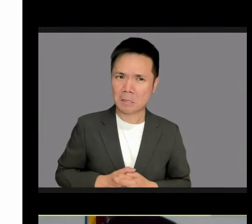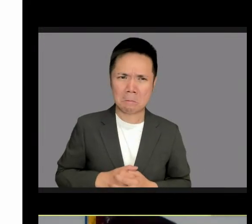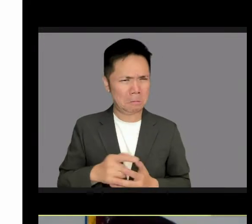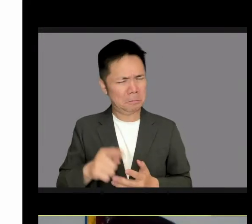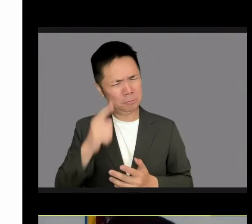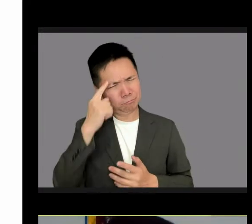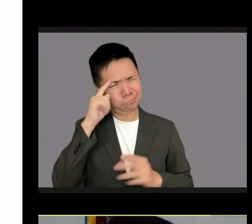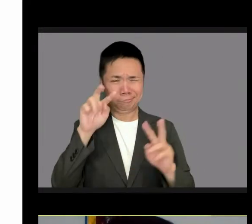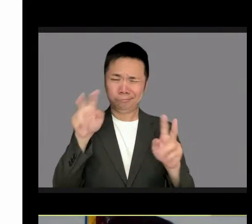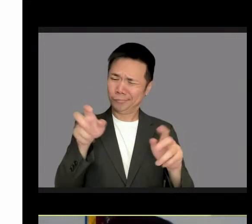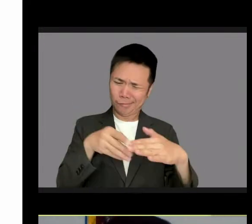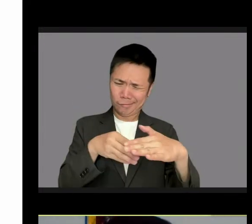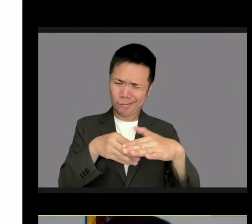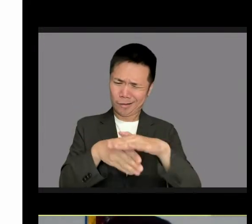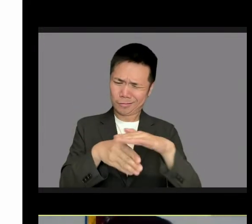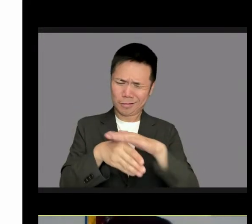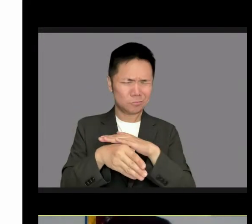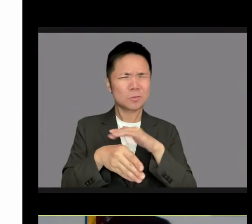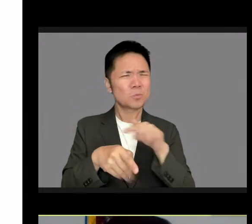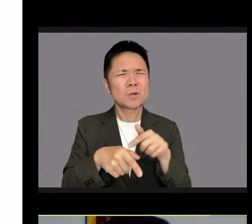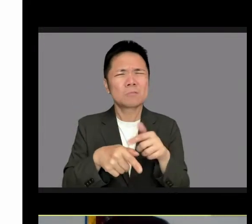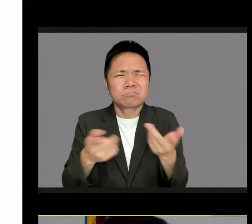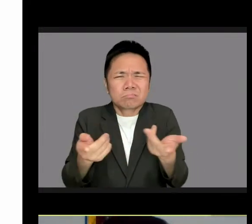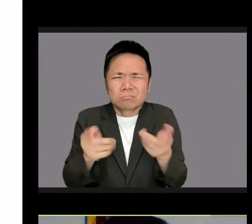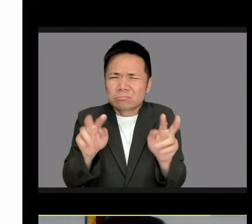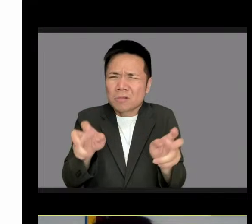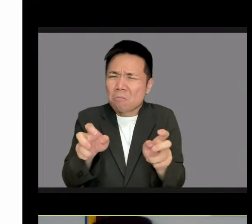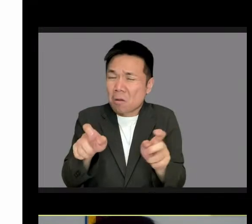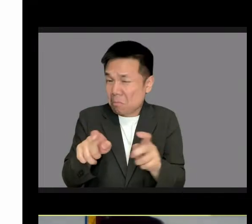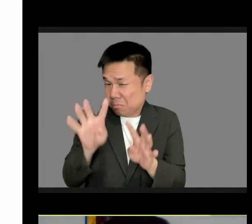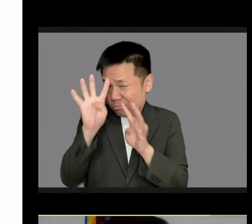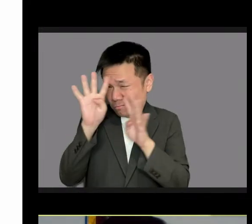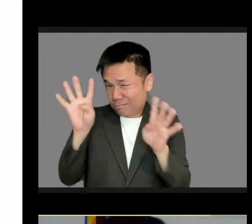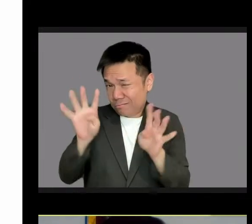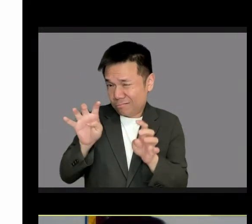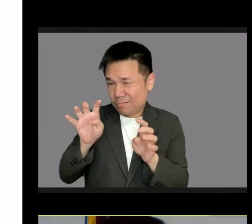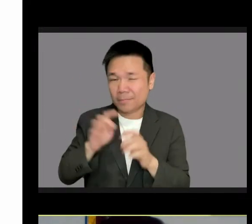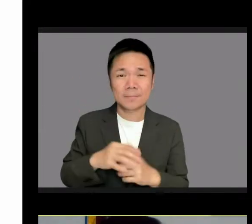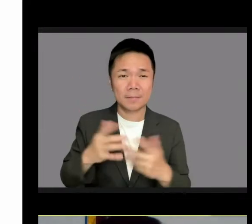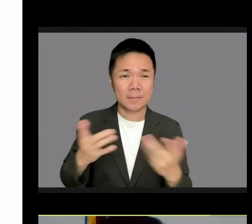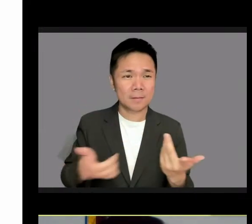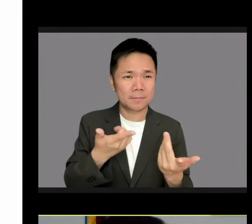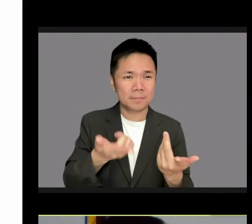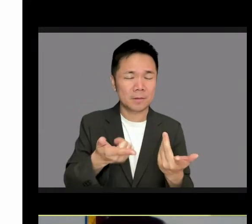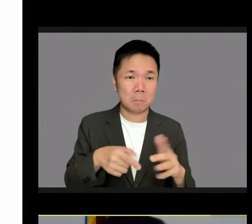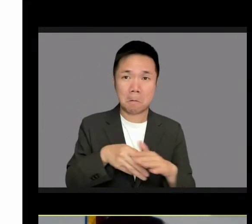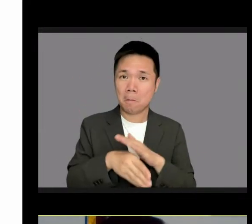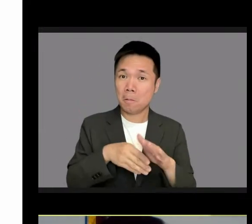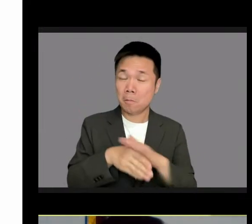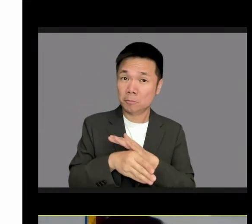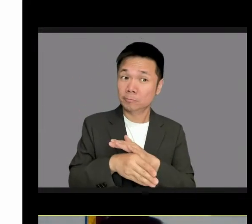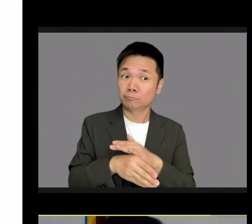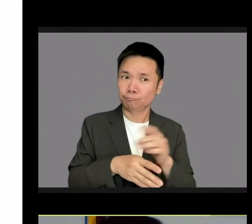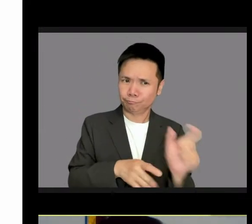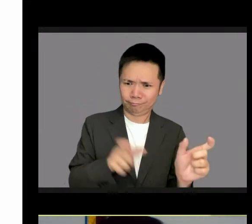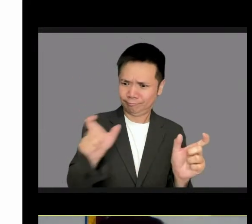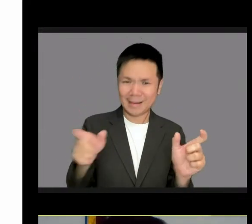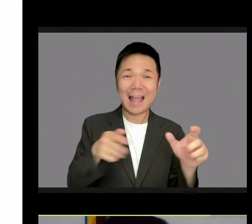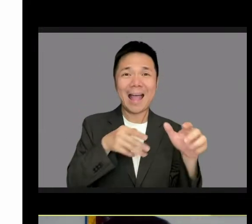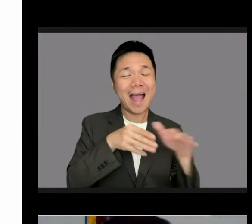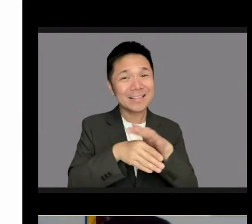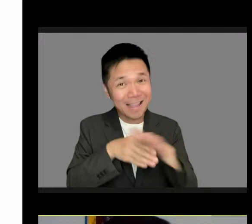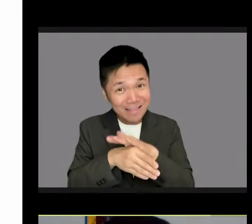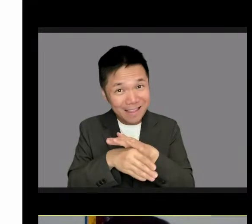with access. Somehow, these two words are interchangeably used in the